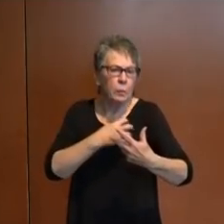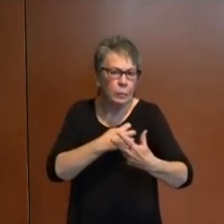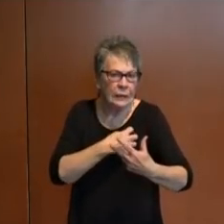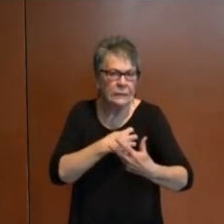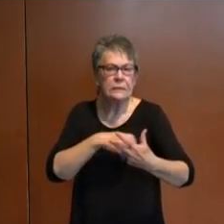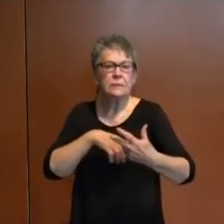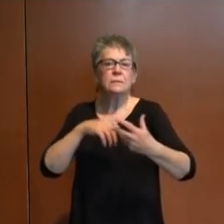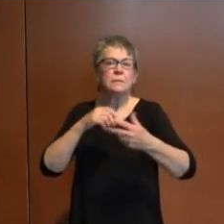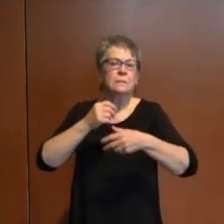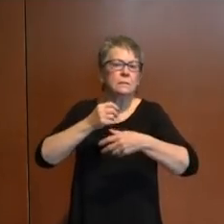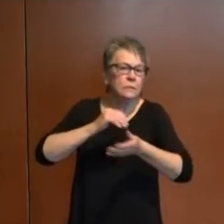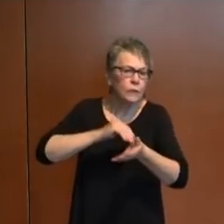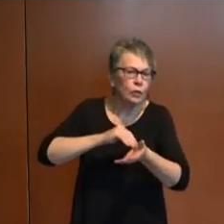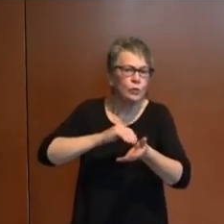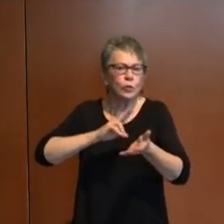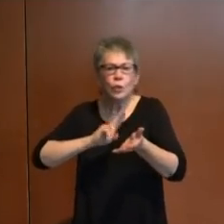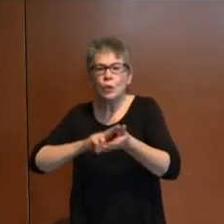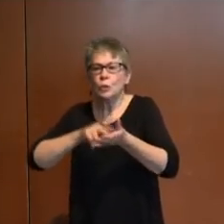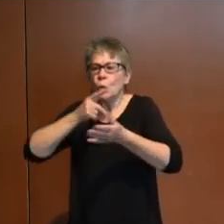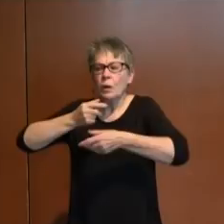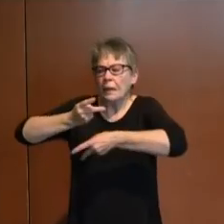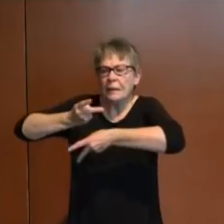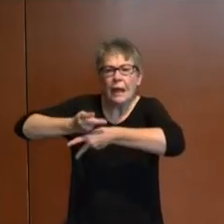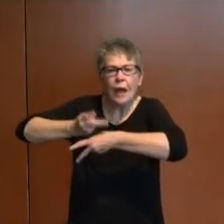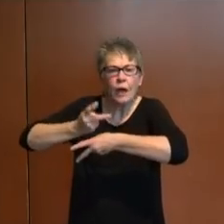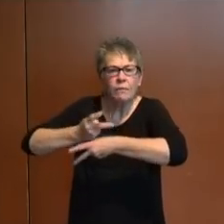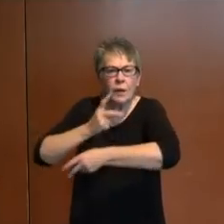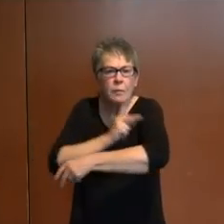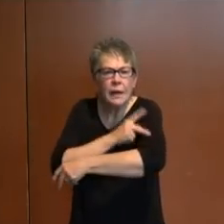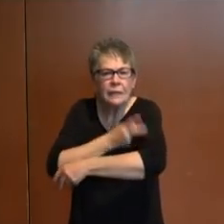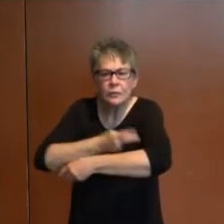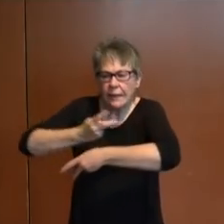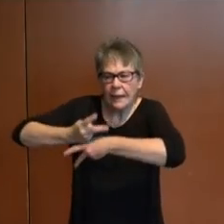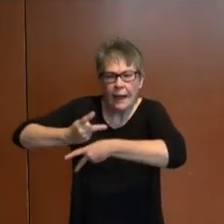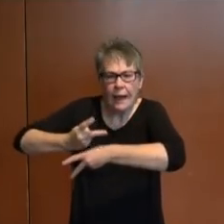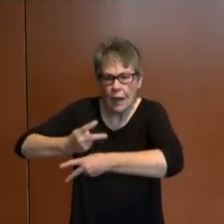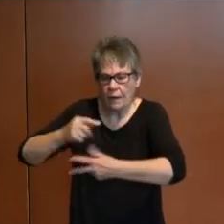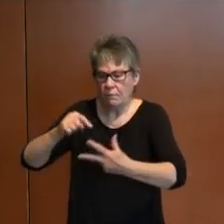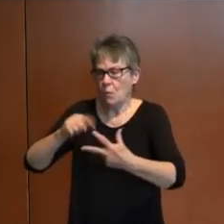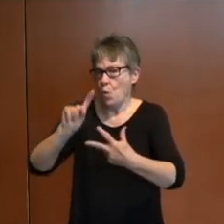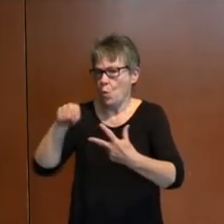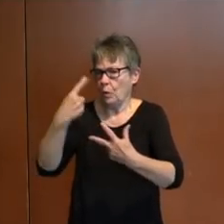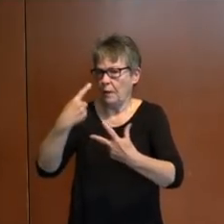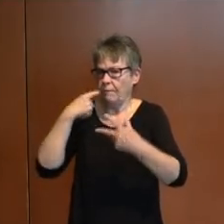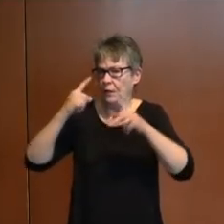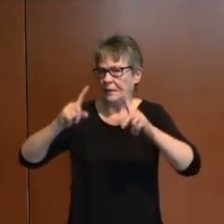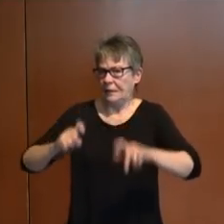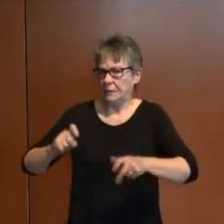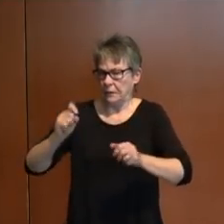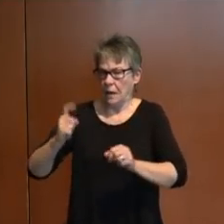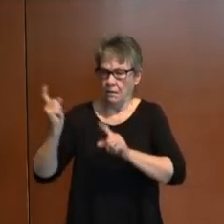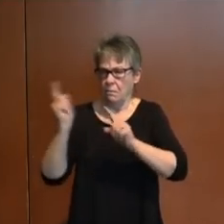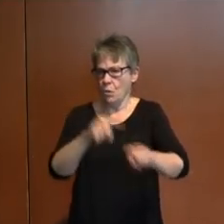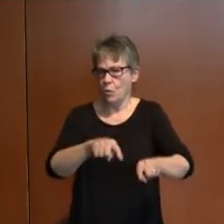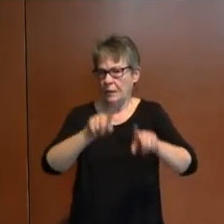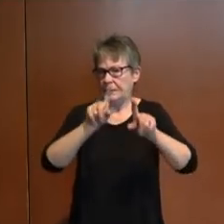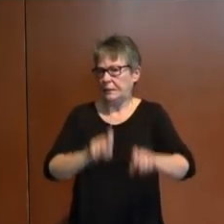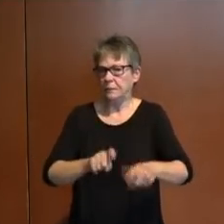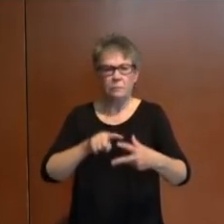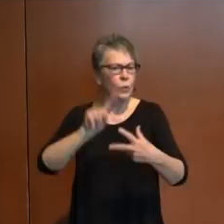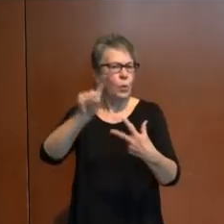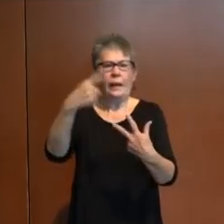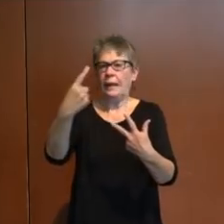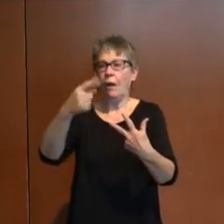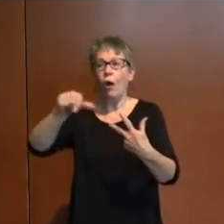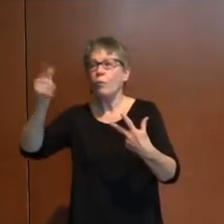Saturday, the 28th, both Bergen Community College and PNC Bank Arts Center, only symptomatic healthcare workers and first